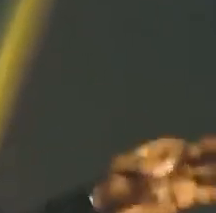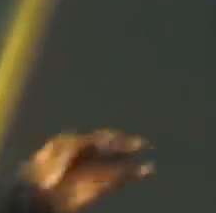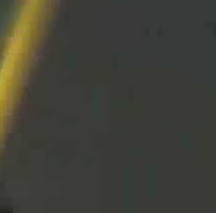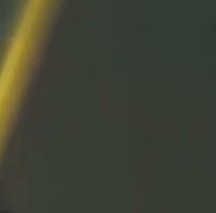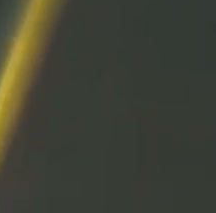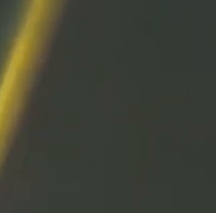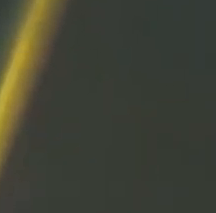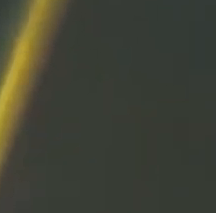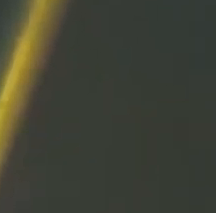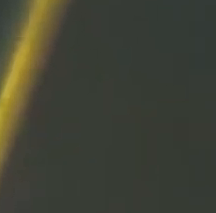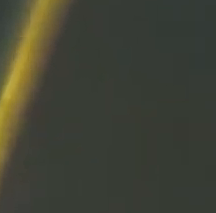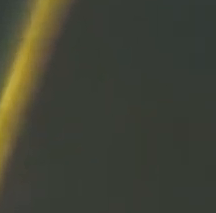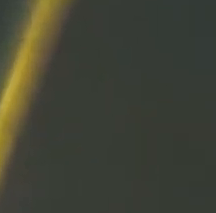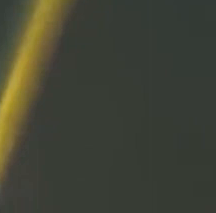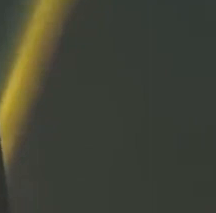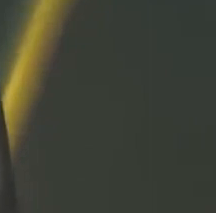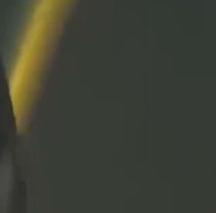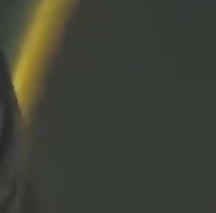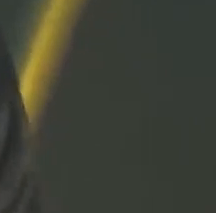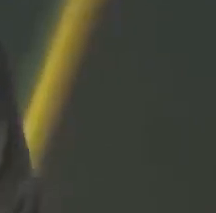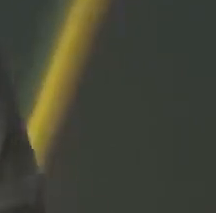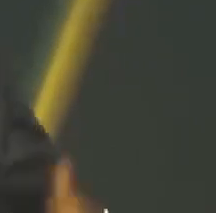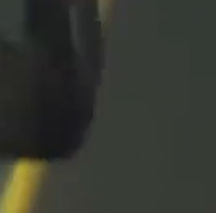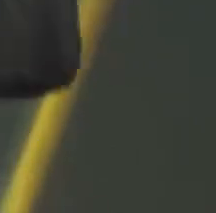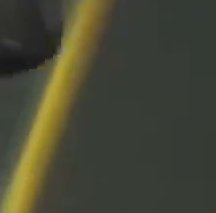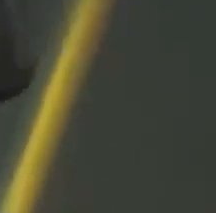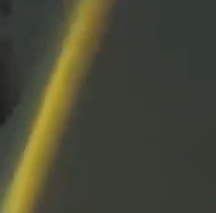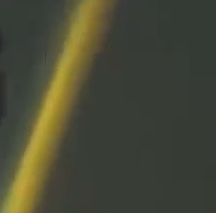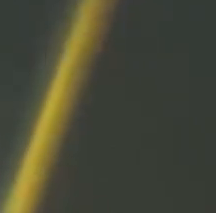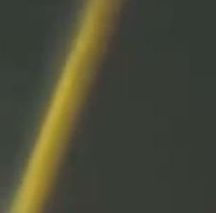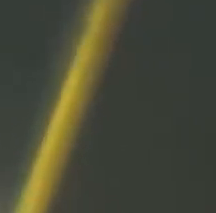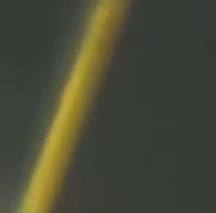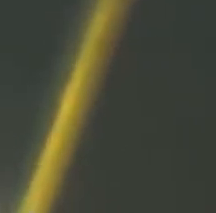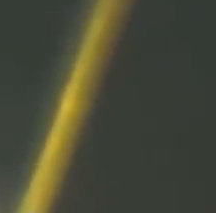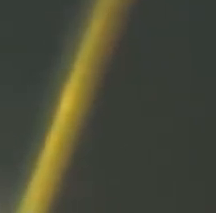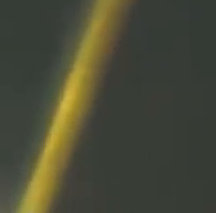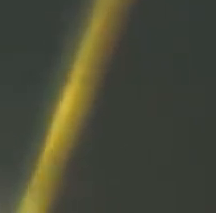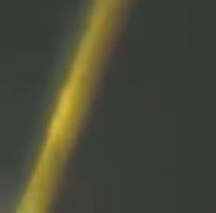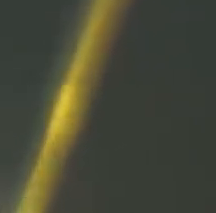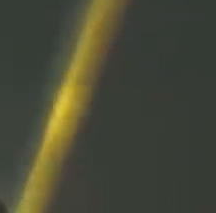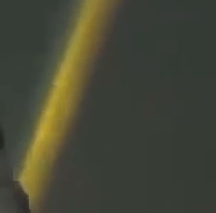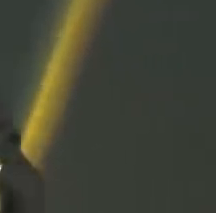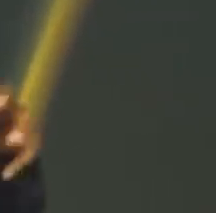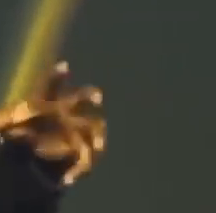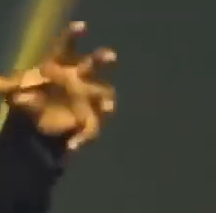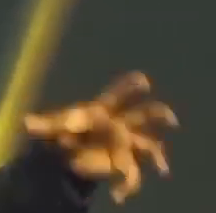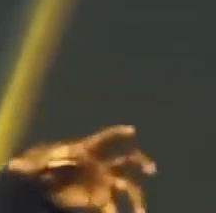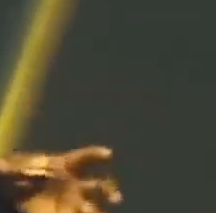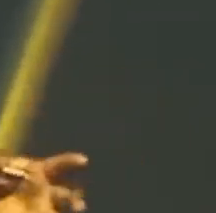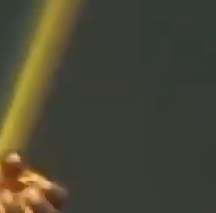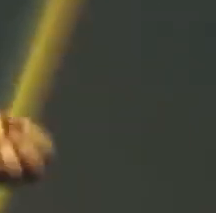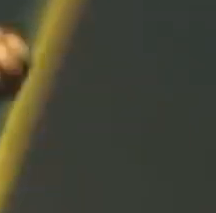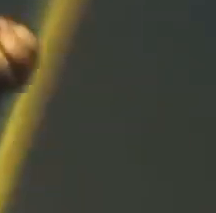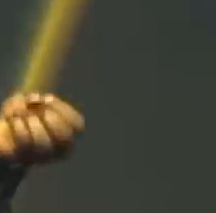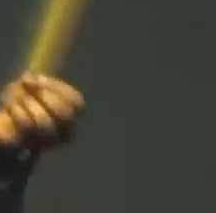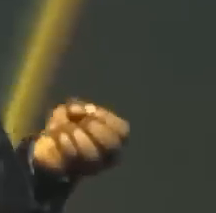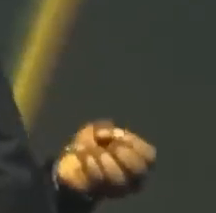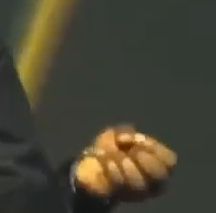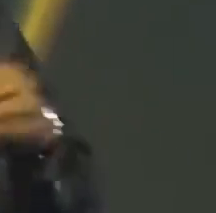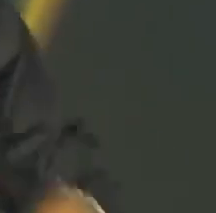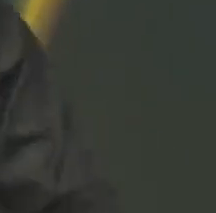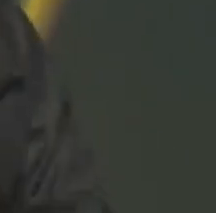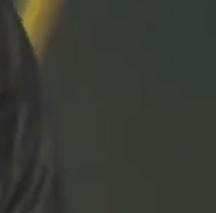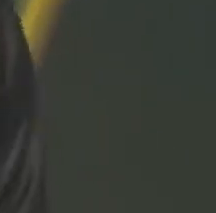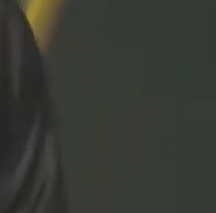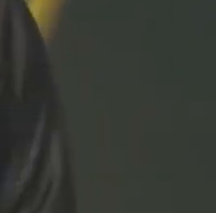witness of the spirit. Fathers of faith who have joined the cloud of witnesses like Papa Hagin would talk a lot about the knowing